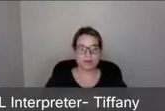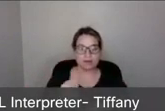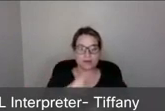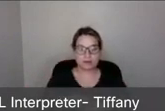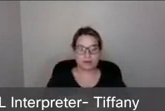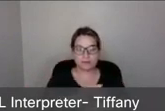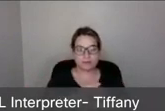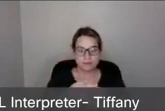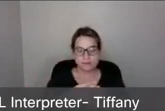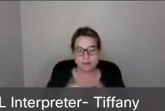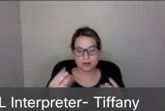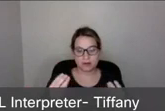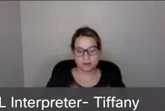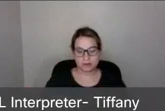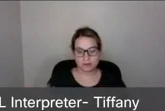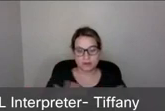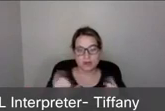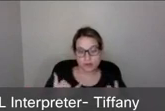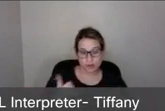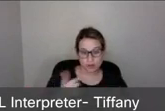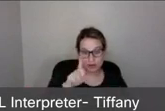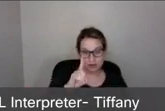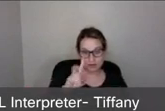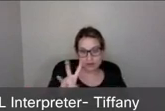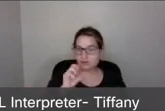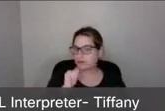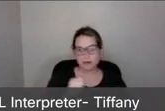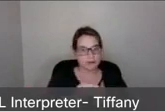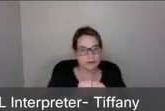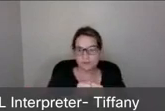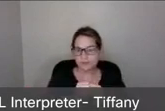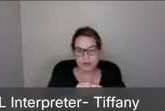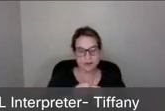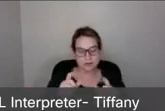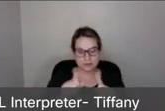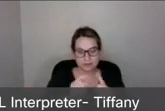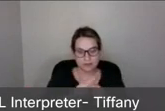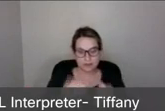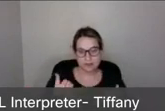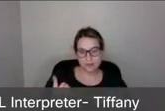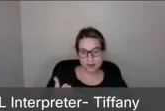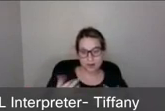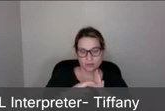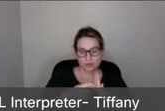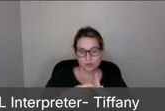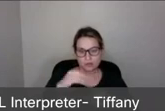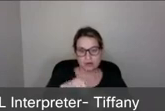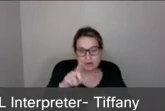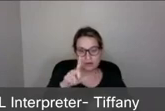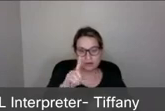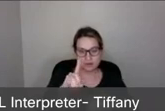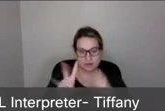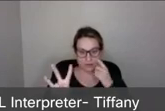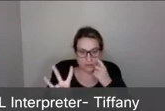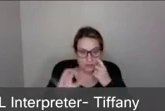The current LD7 is not a competitive district. The current representatives in LD7